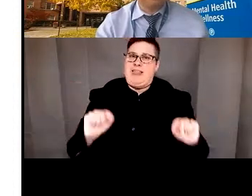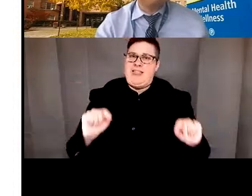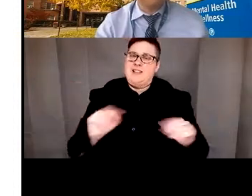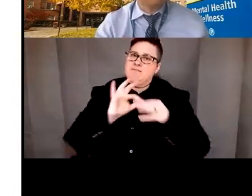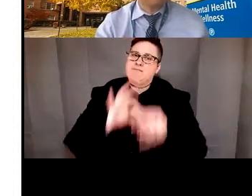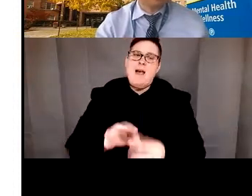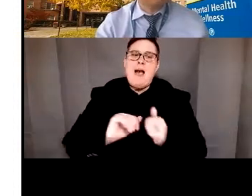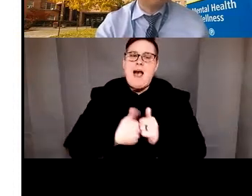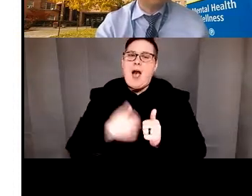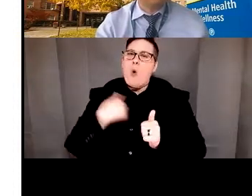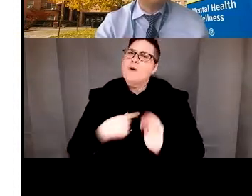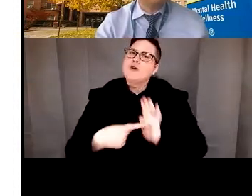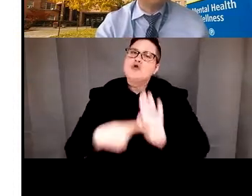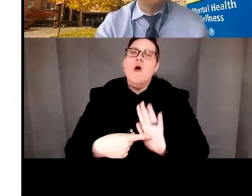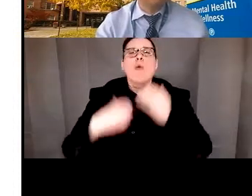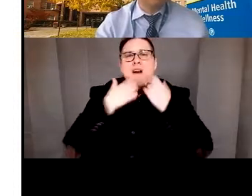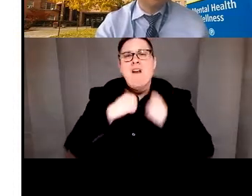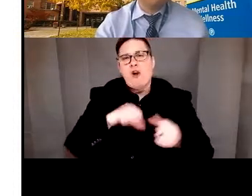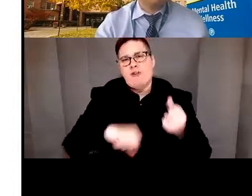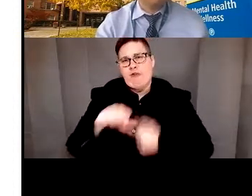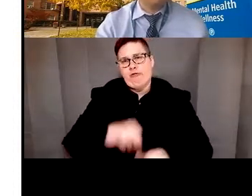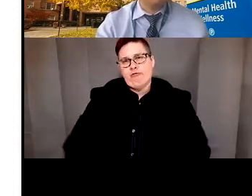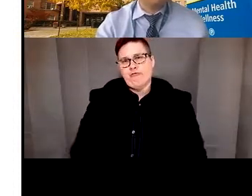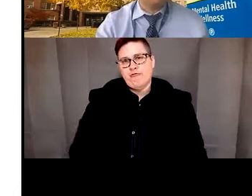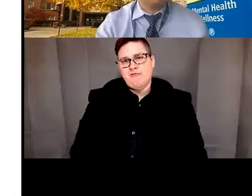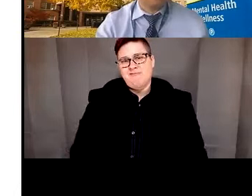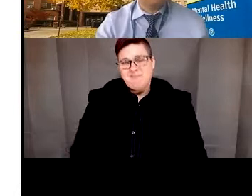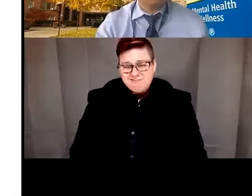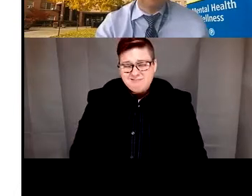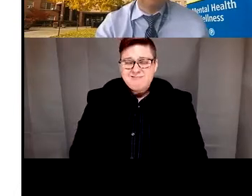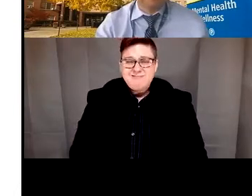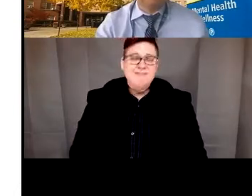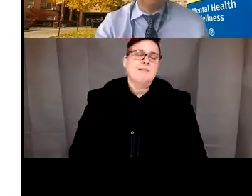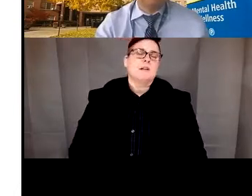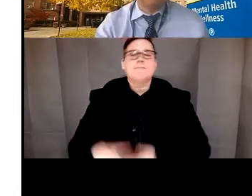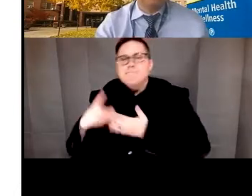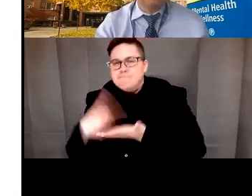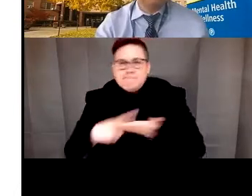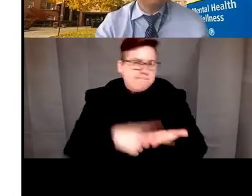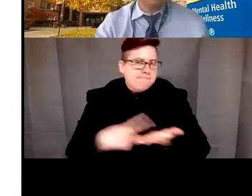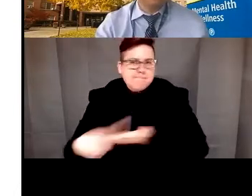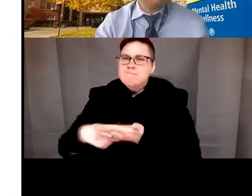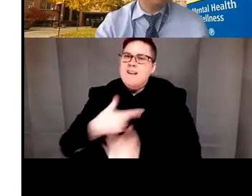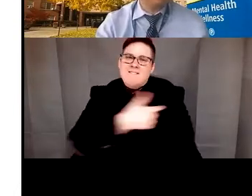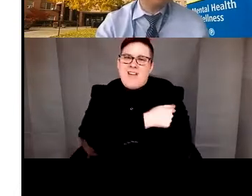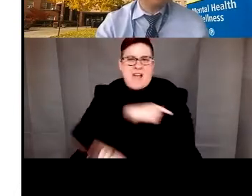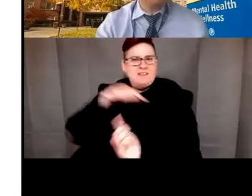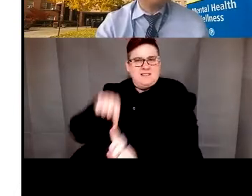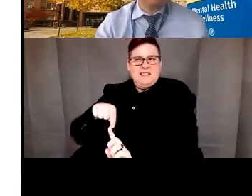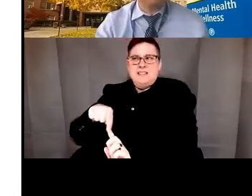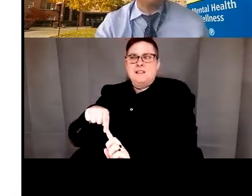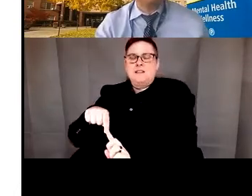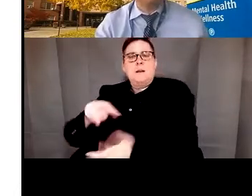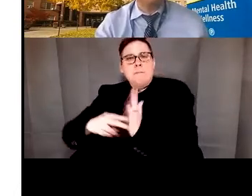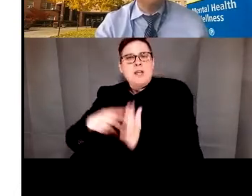we express our care for one another. After all, this dialogue about vaccine is about how we are concerned